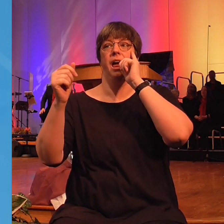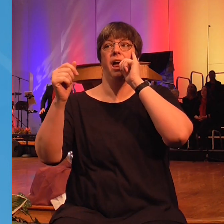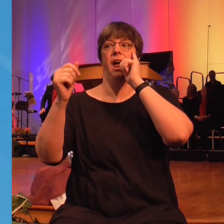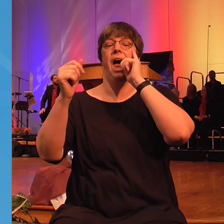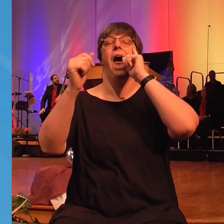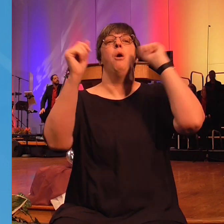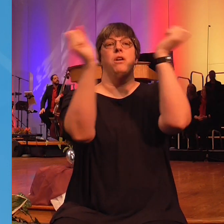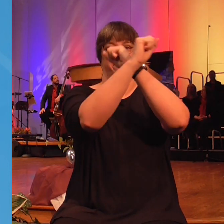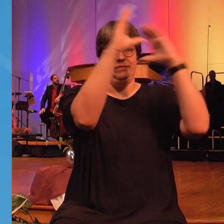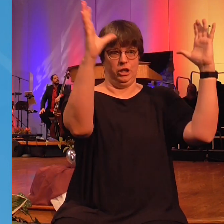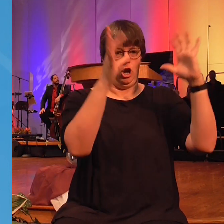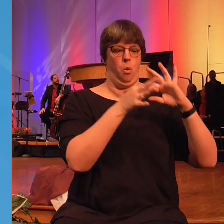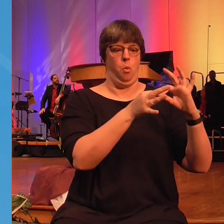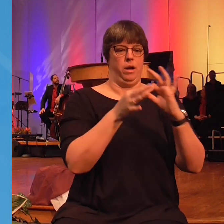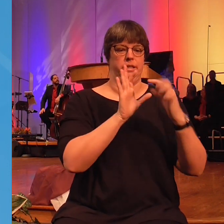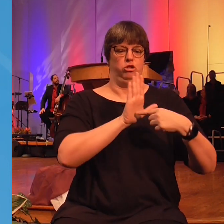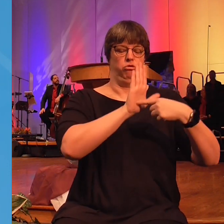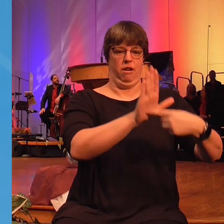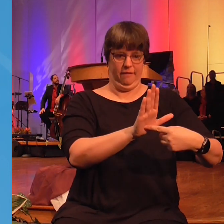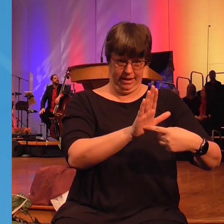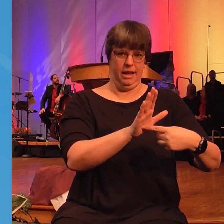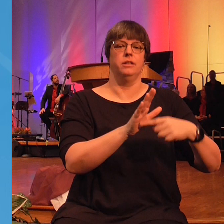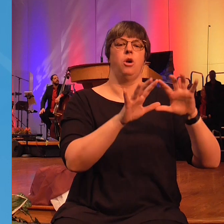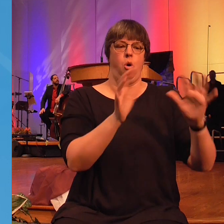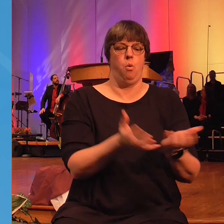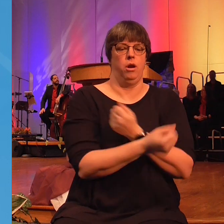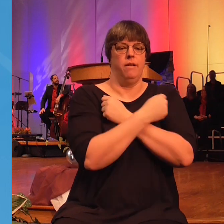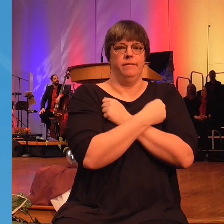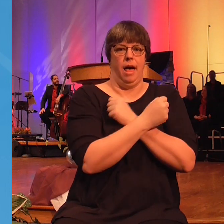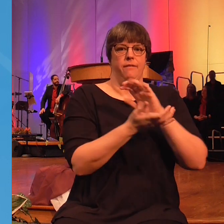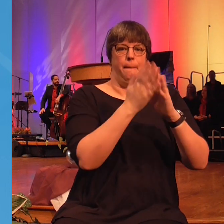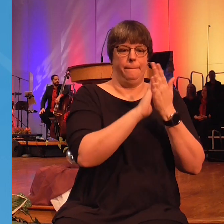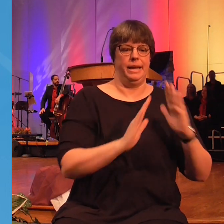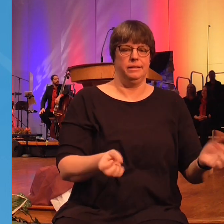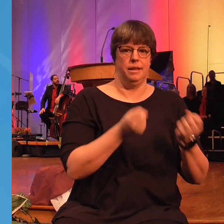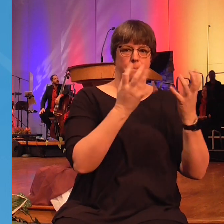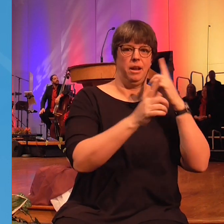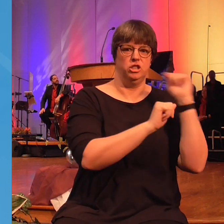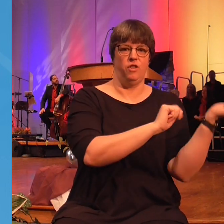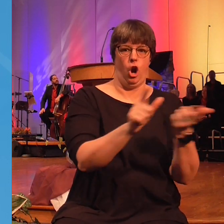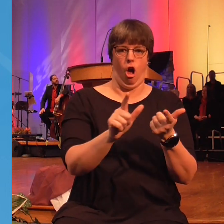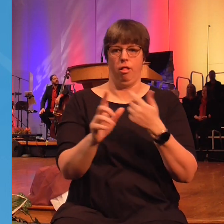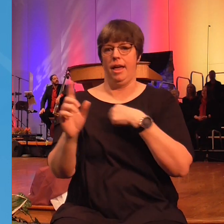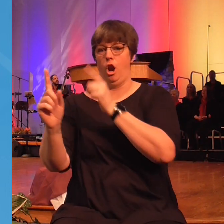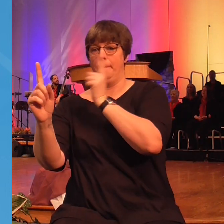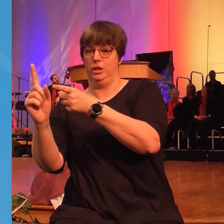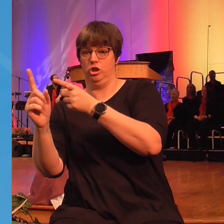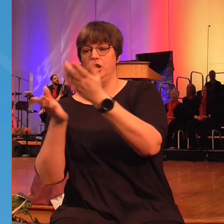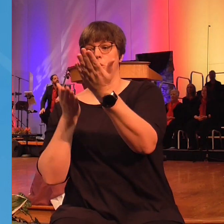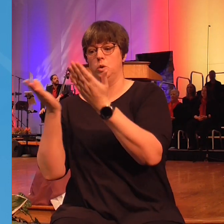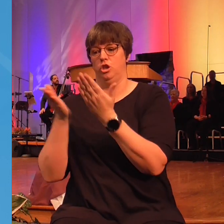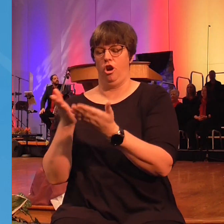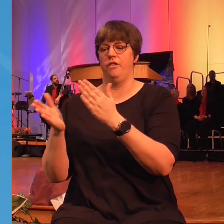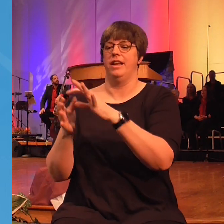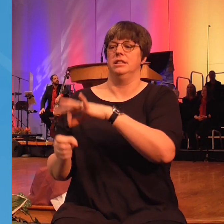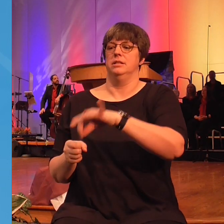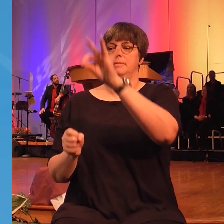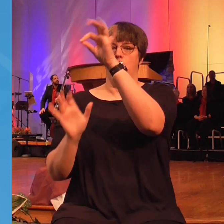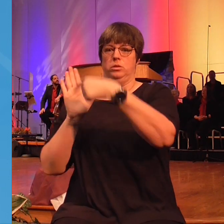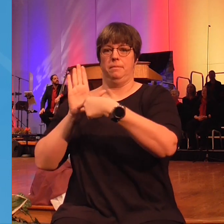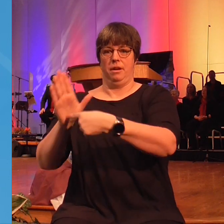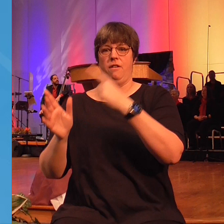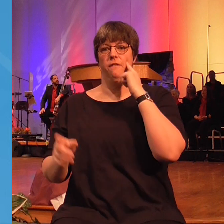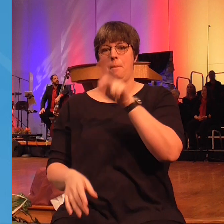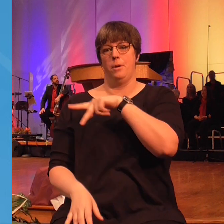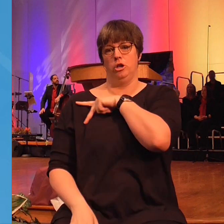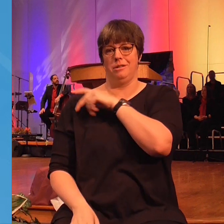oneness revealed, a world of love, peace, and abundance for all. And our mission, to serve as a spiritual beacon